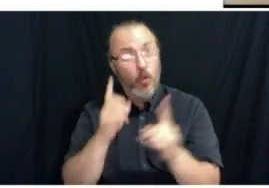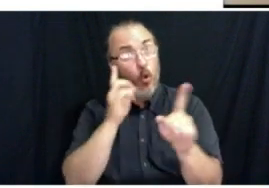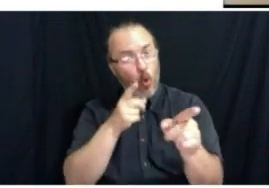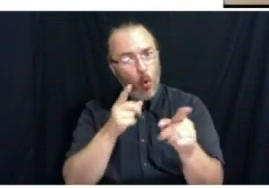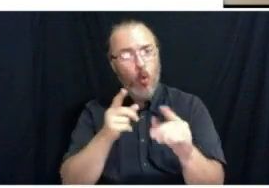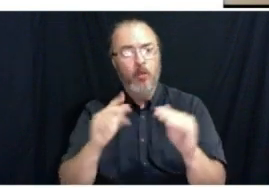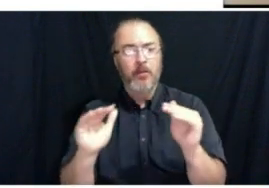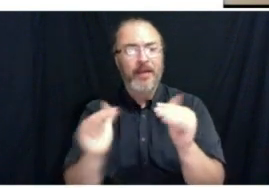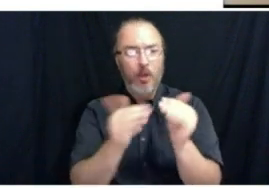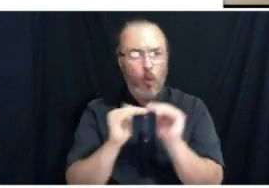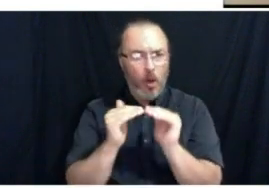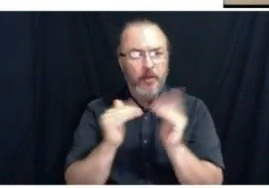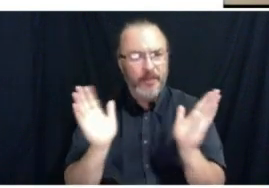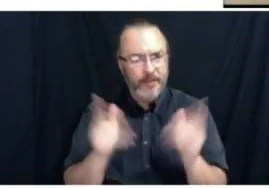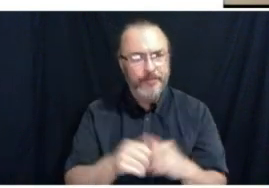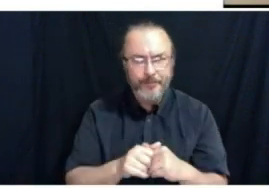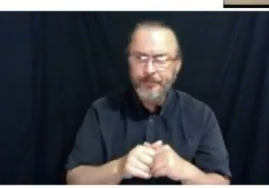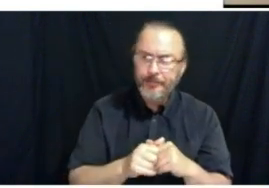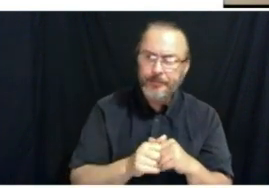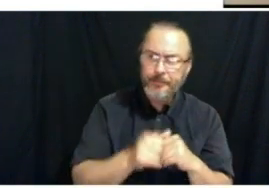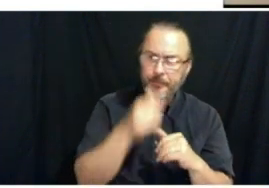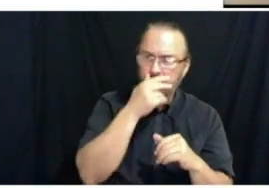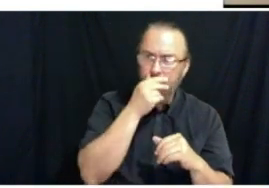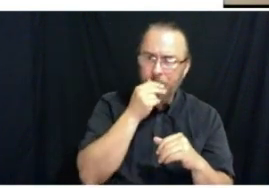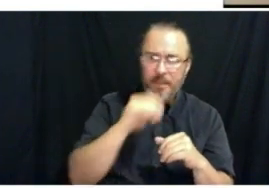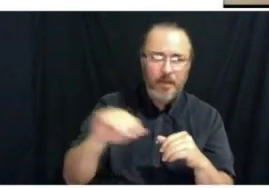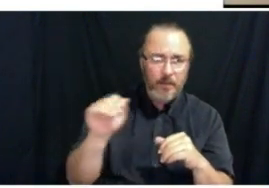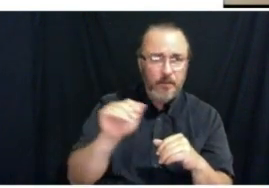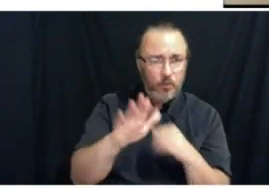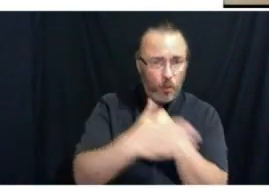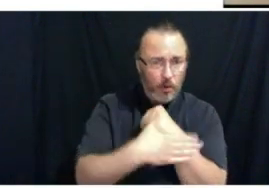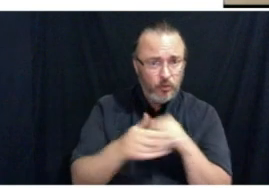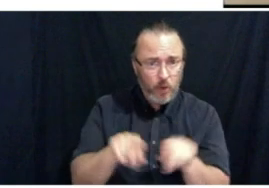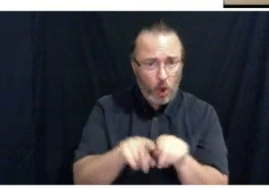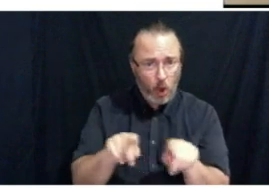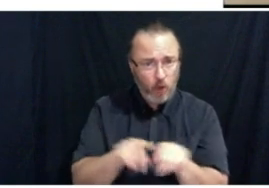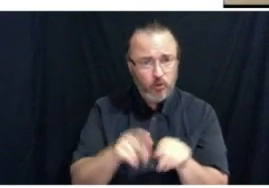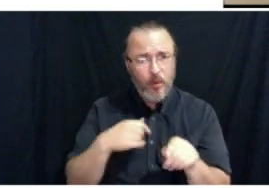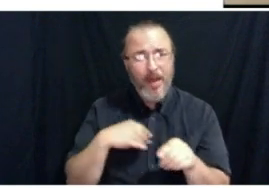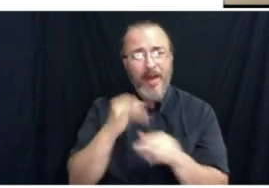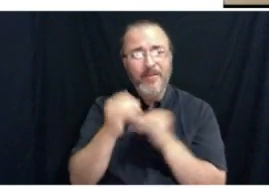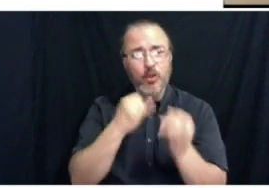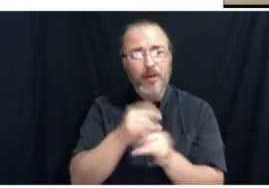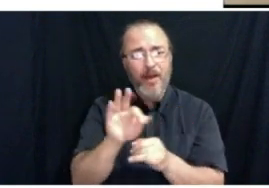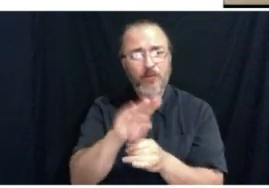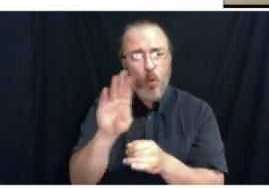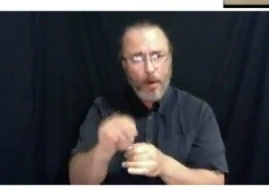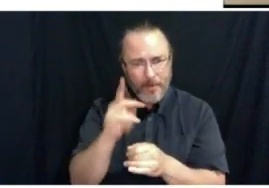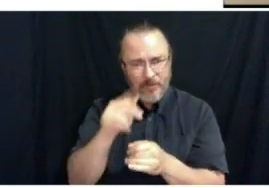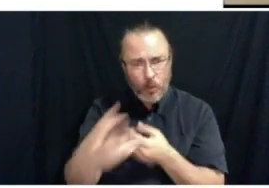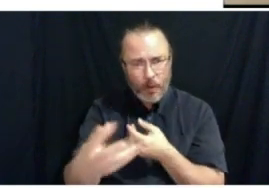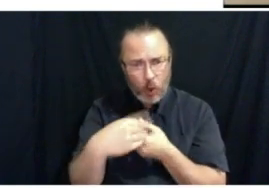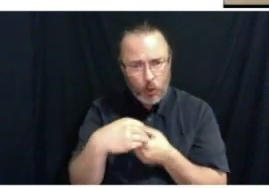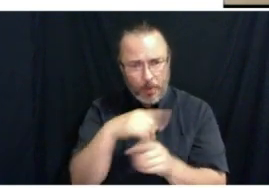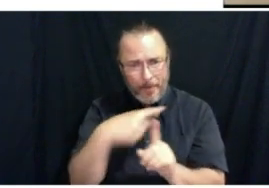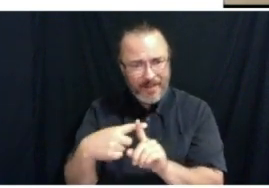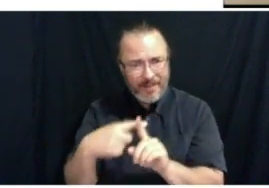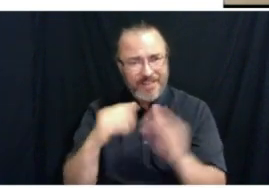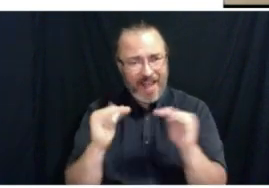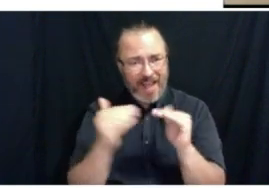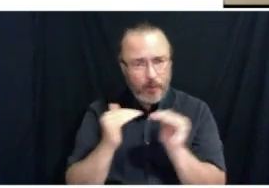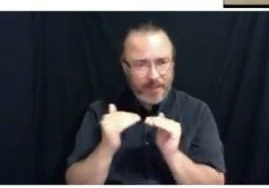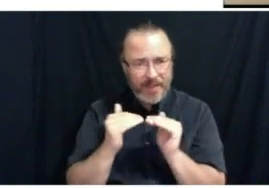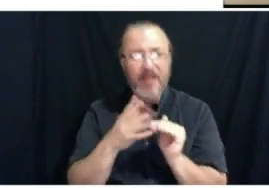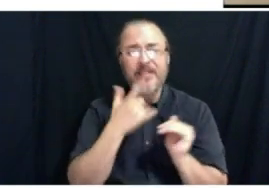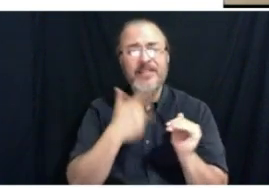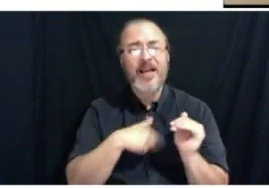And Colombia also co-organized an international forum on inclusion and equity. Can you tell us a little bit about how